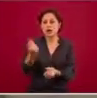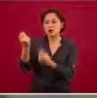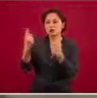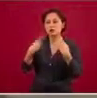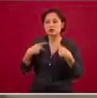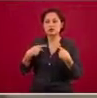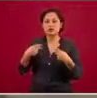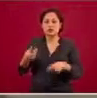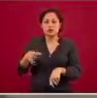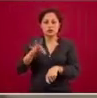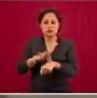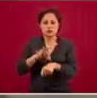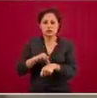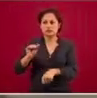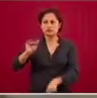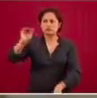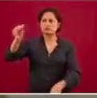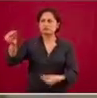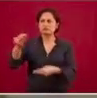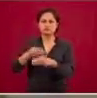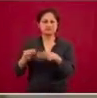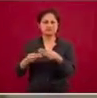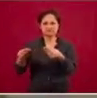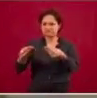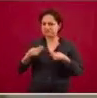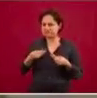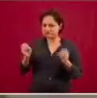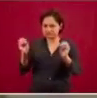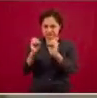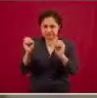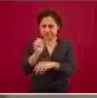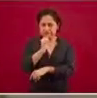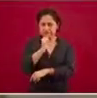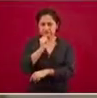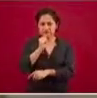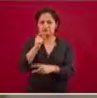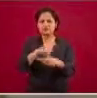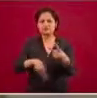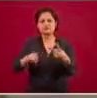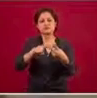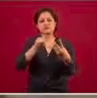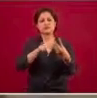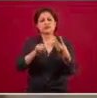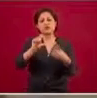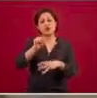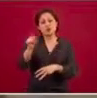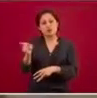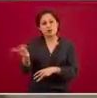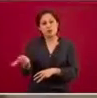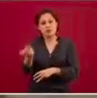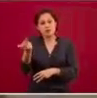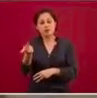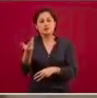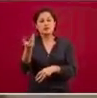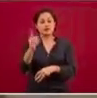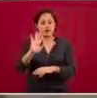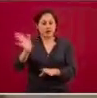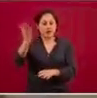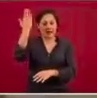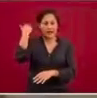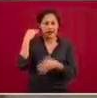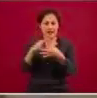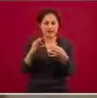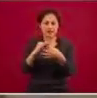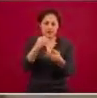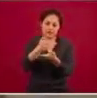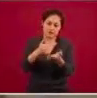And also the supplies that are still lacking in several hospitals across the country.